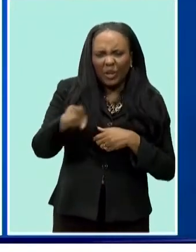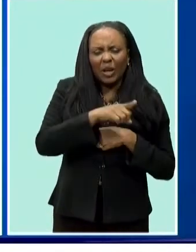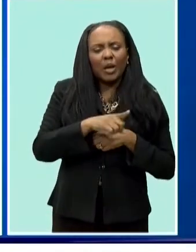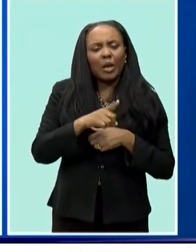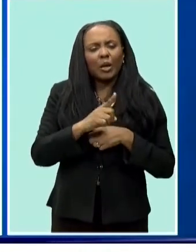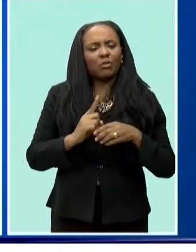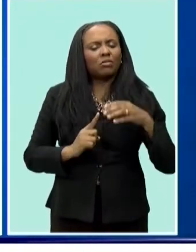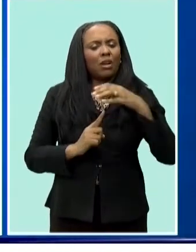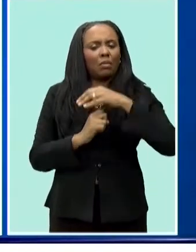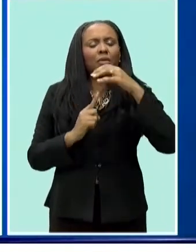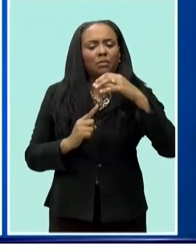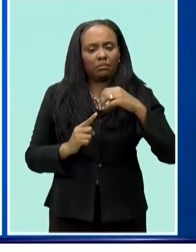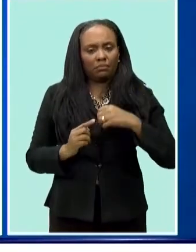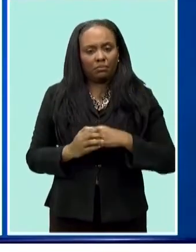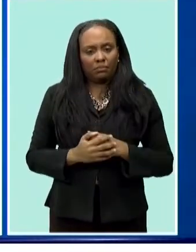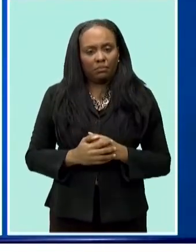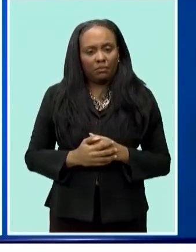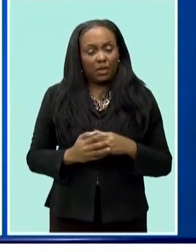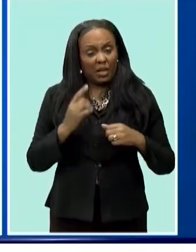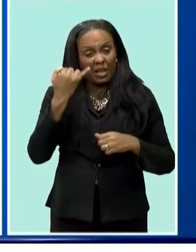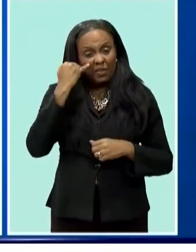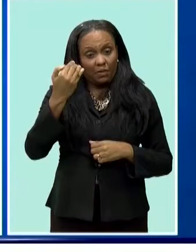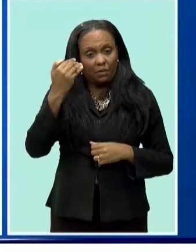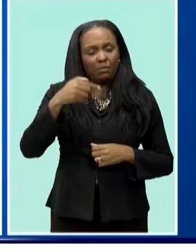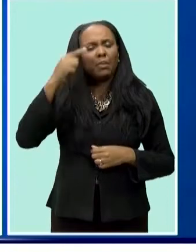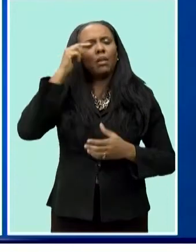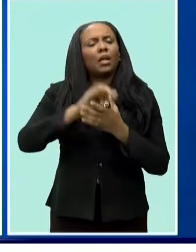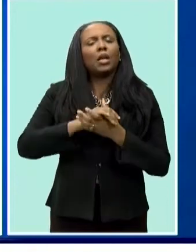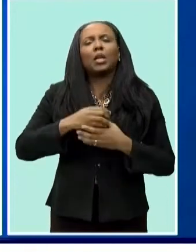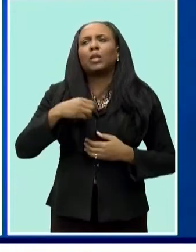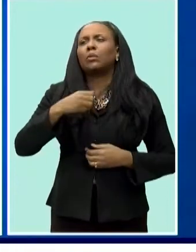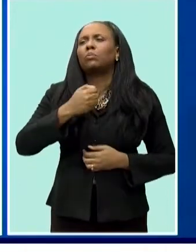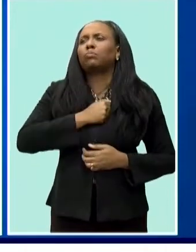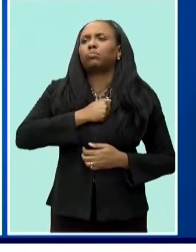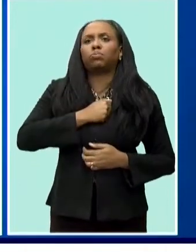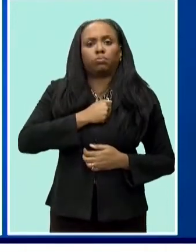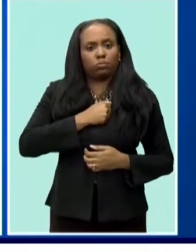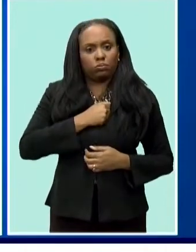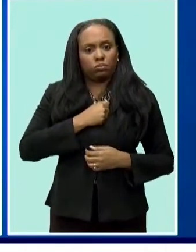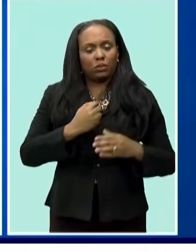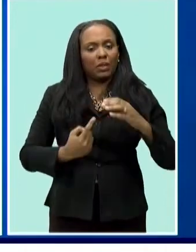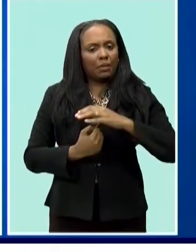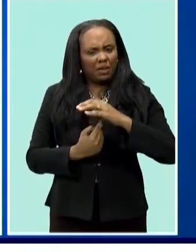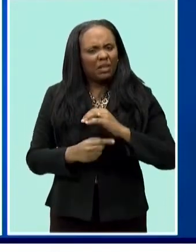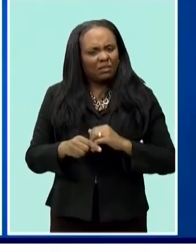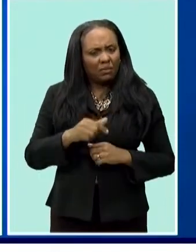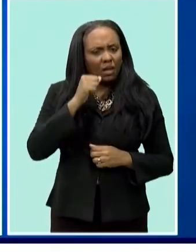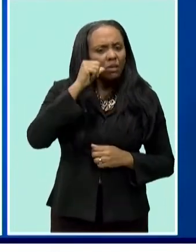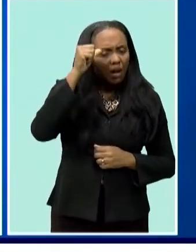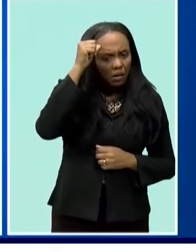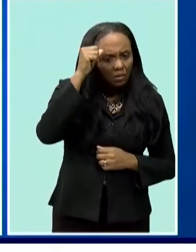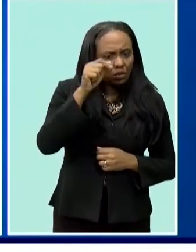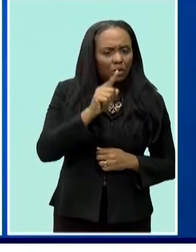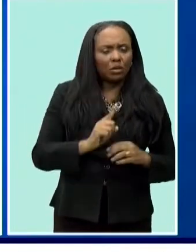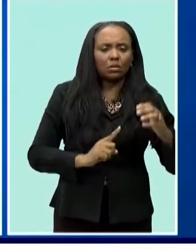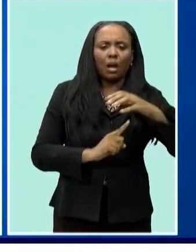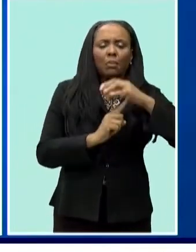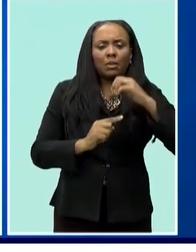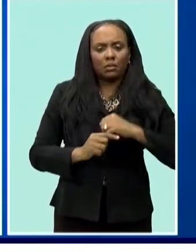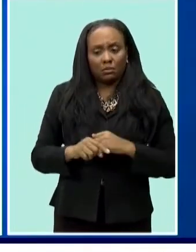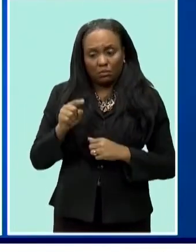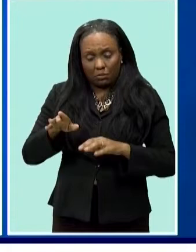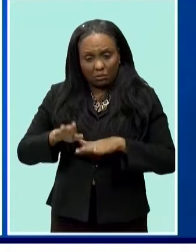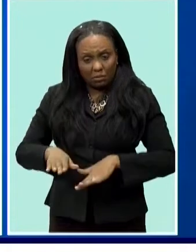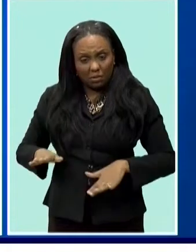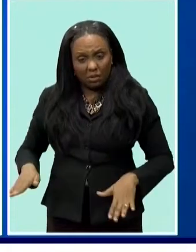to remember, and the rest will grow out of that. The job of the adults in your life, your parents and